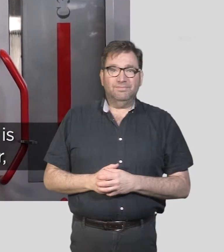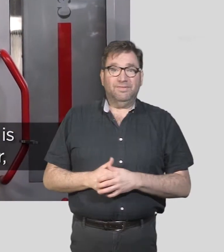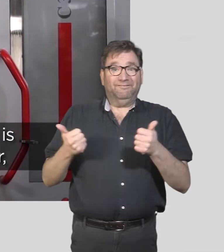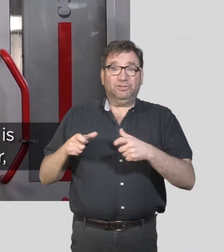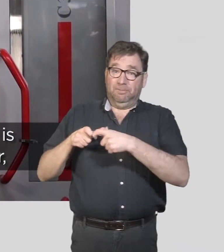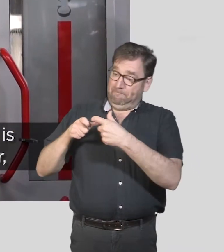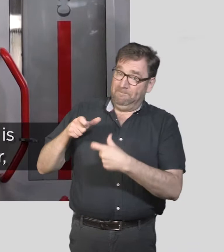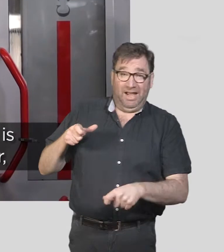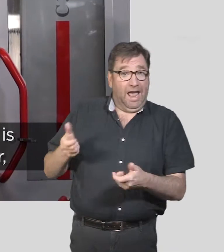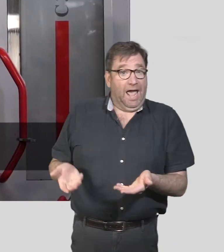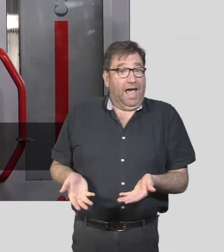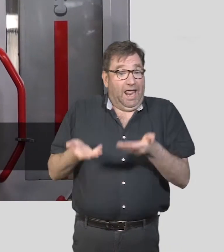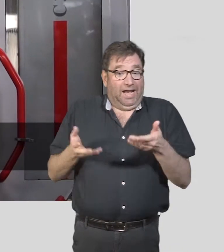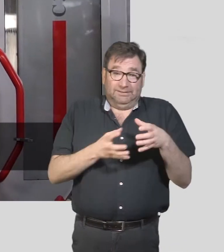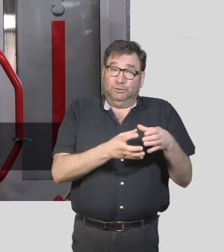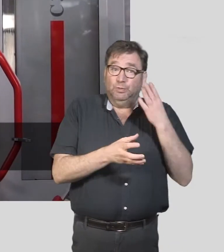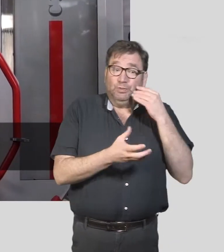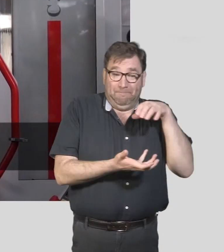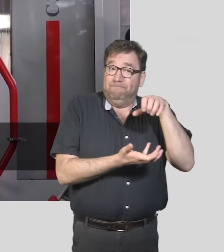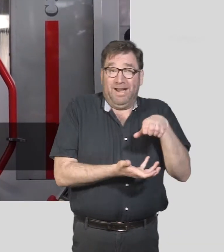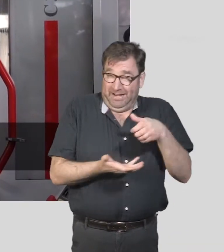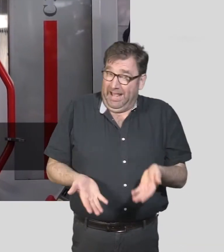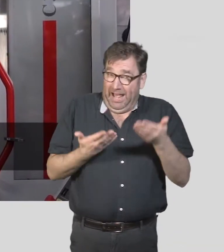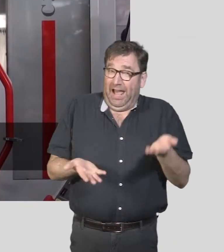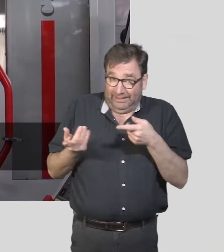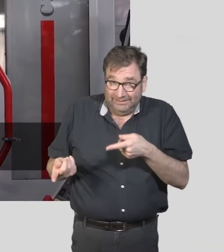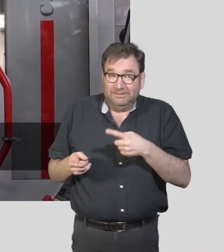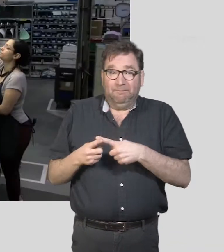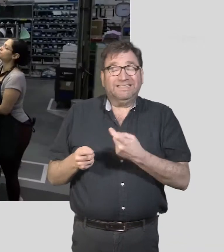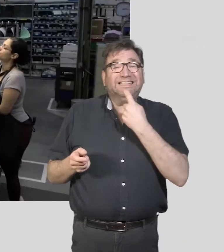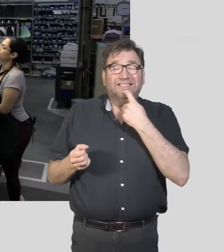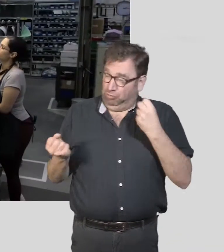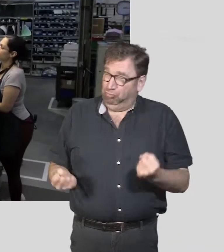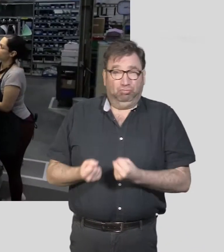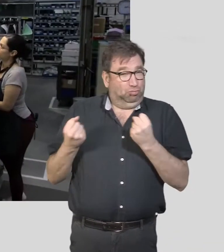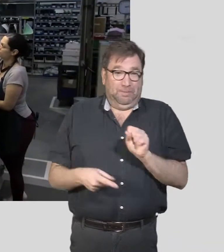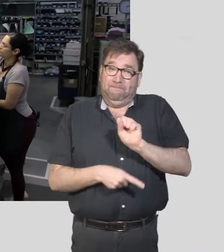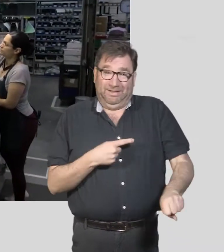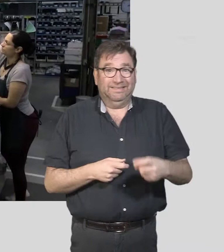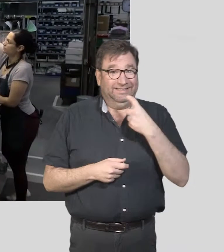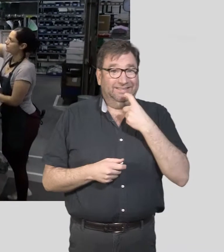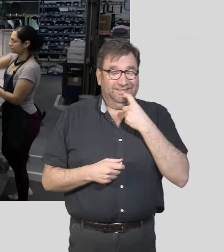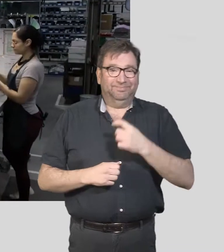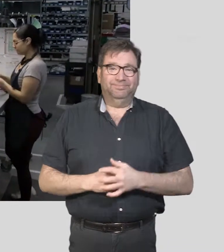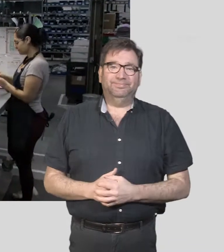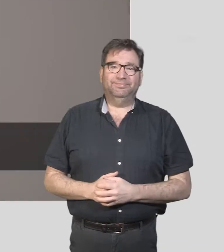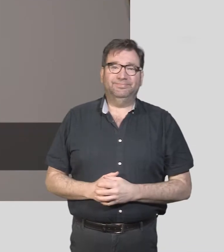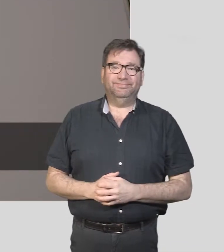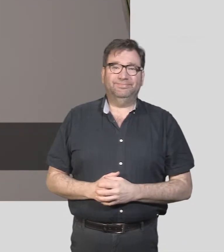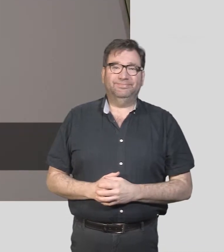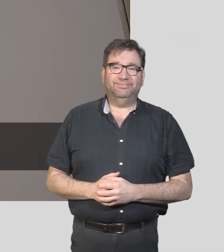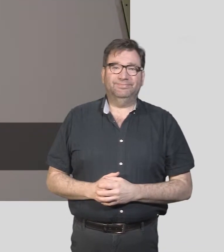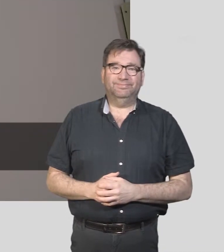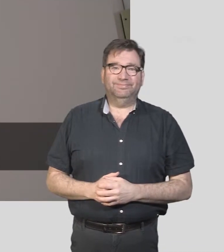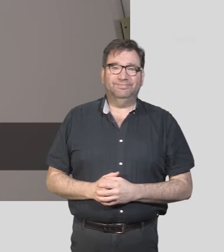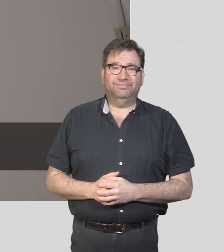blade is lighter than a bag of sugar, but stronger than steel. 358,000 human strides equals the distance from London to Berlin. In the research